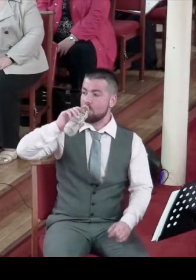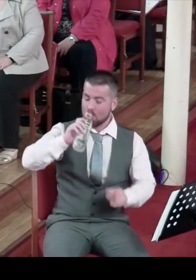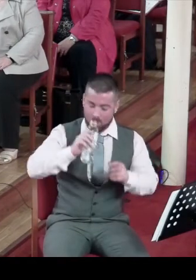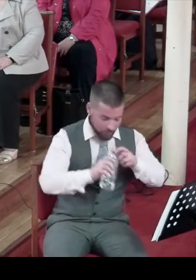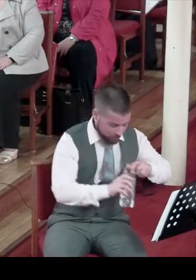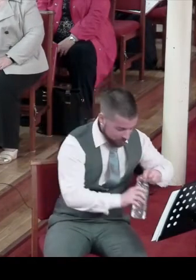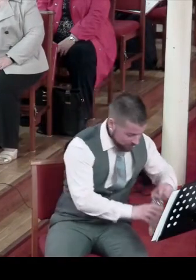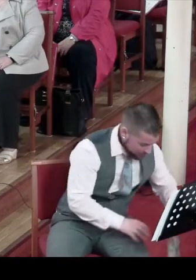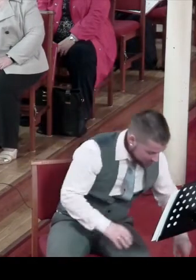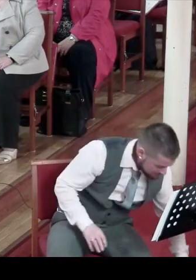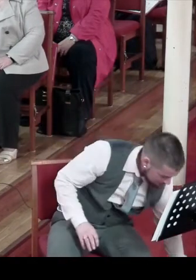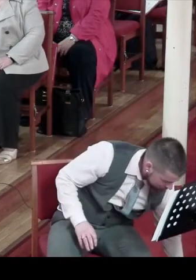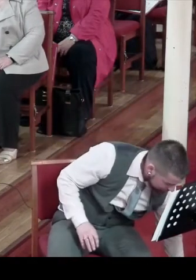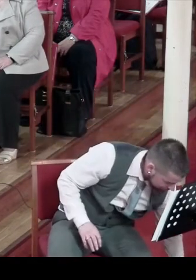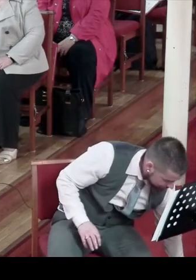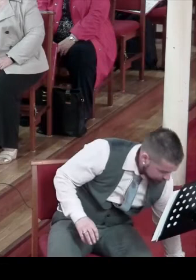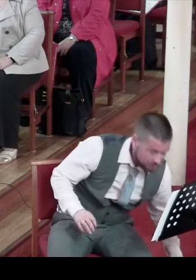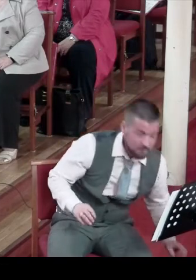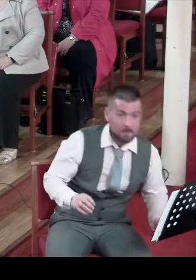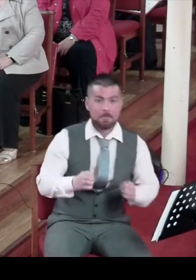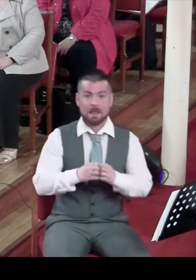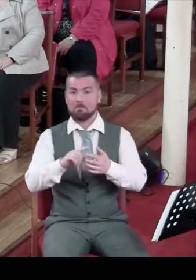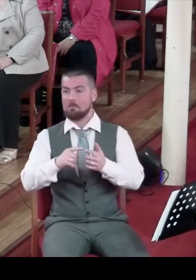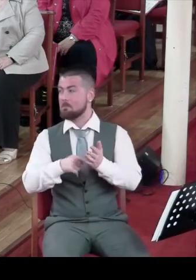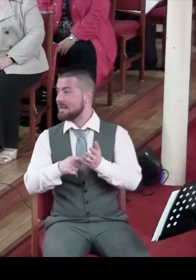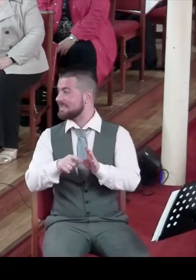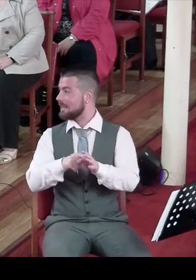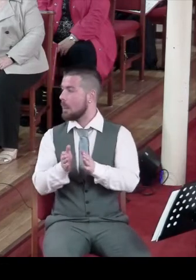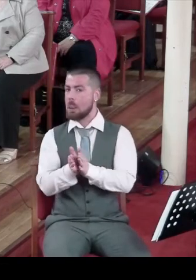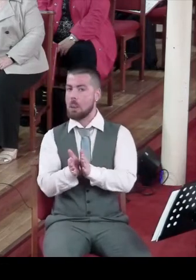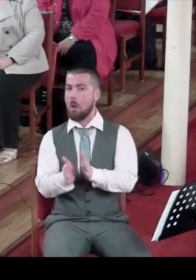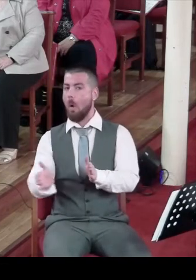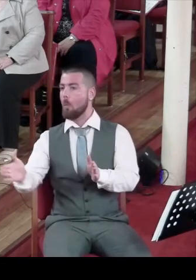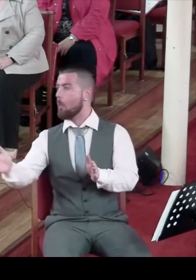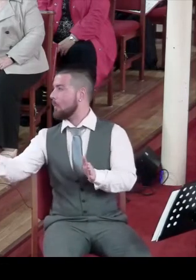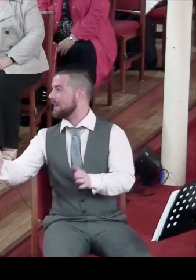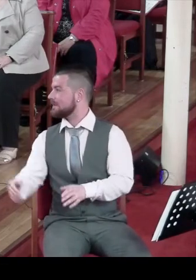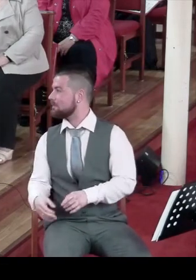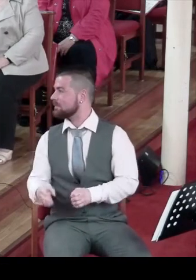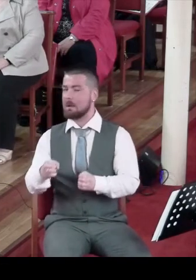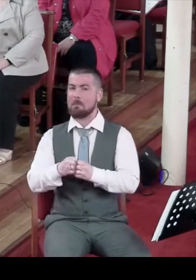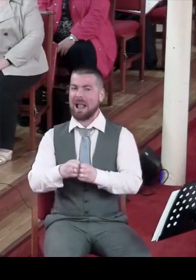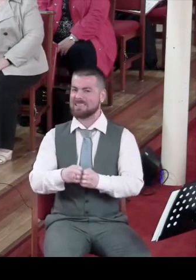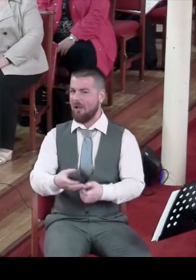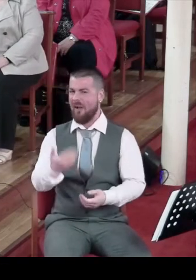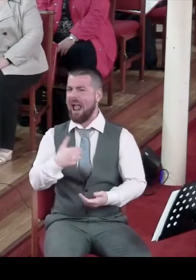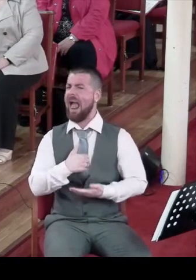You're going the long way, Betty. No. Yeah, well, could you just give me it down?